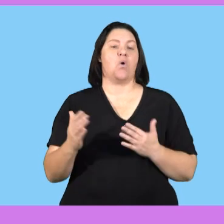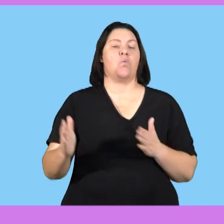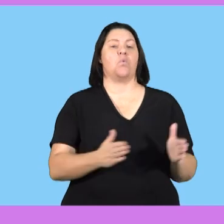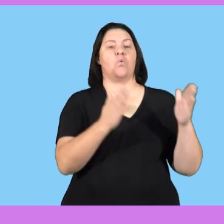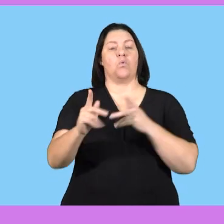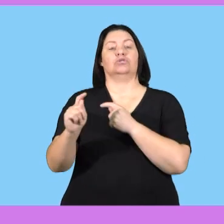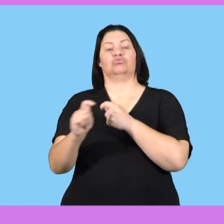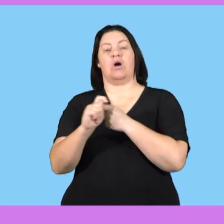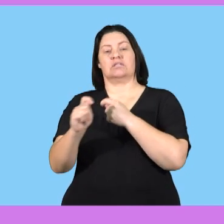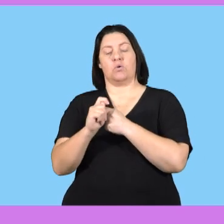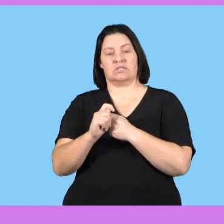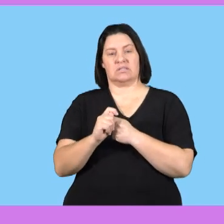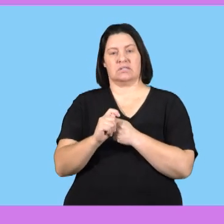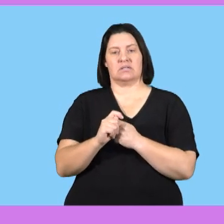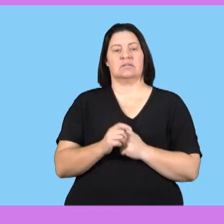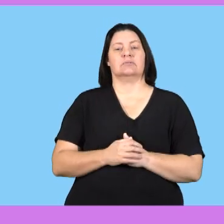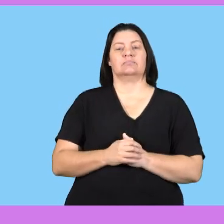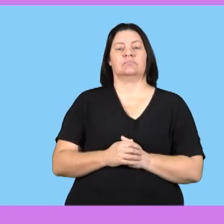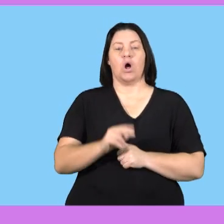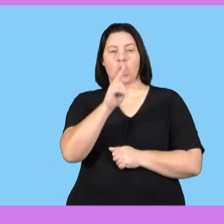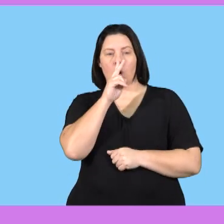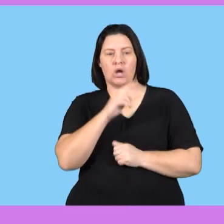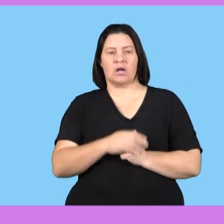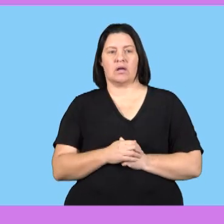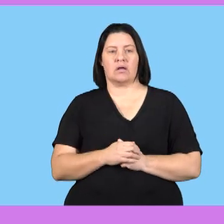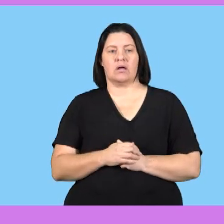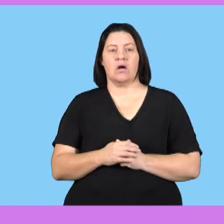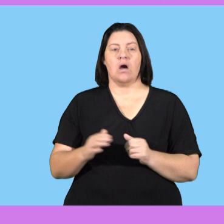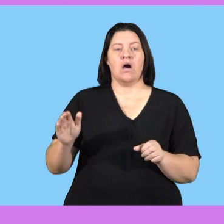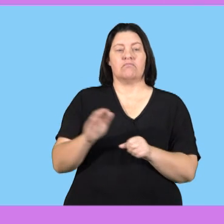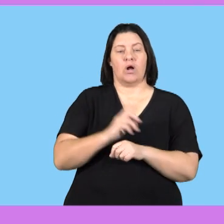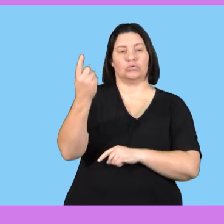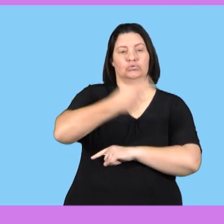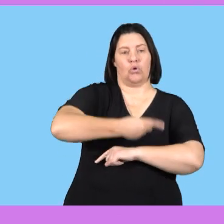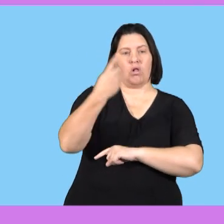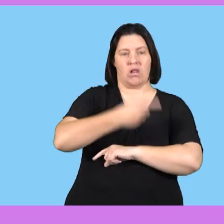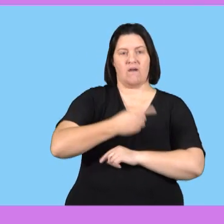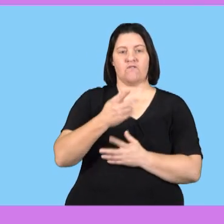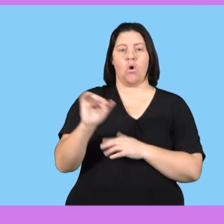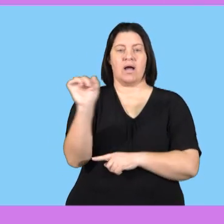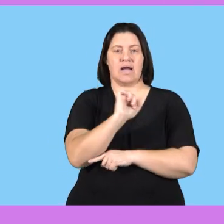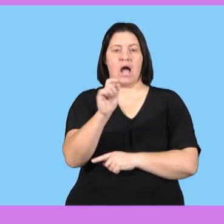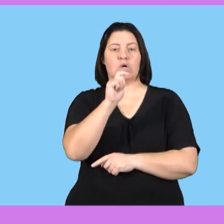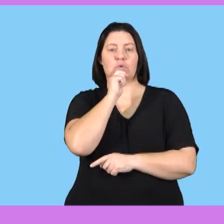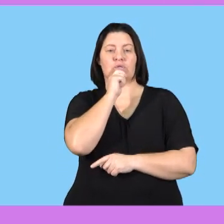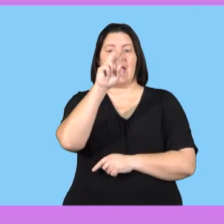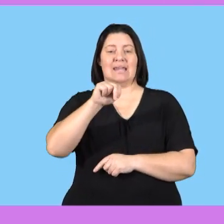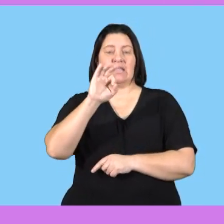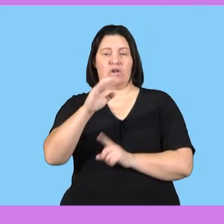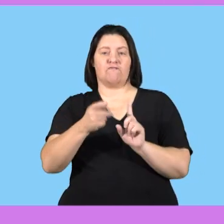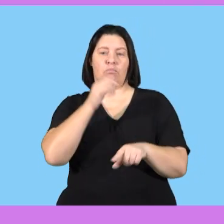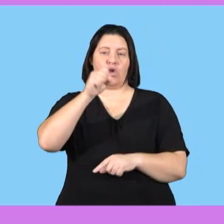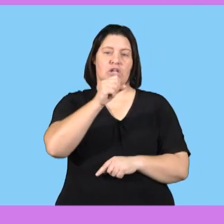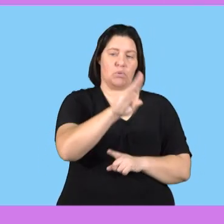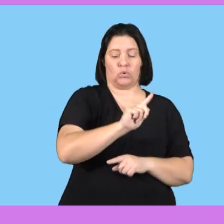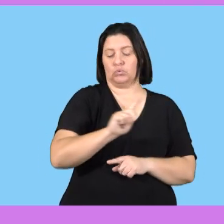Looking now at our transport tariffs, it says here, the toll road tariff below for a vehicle to use the N3